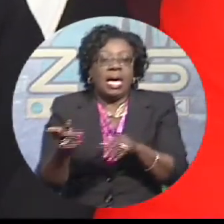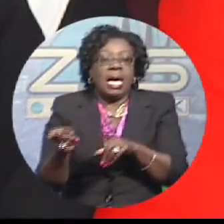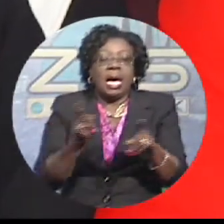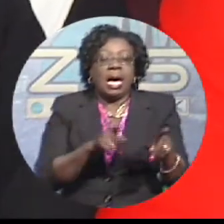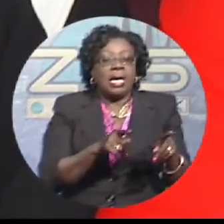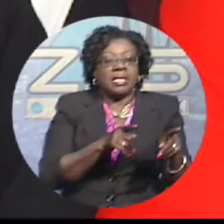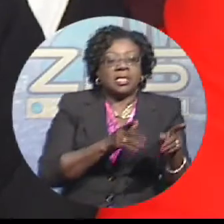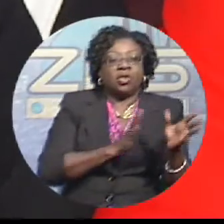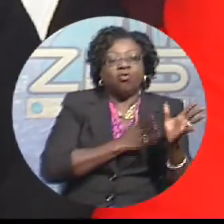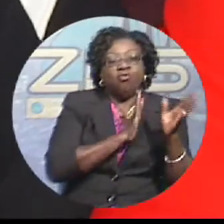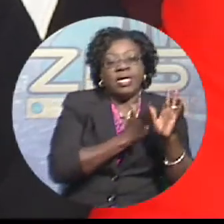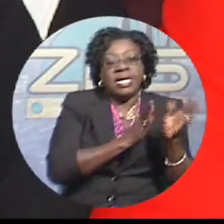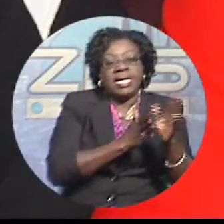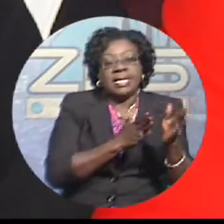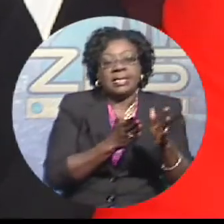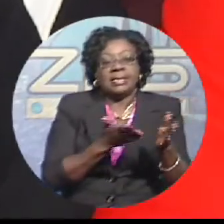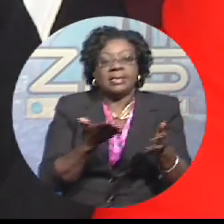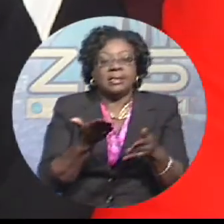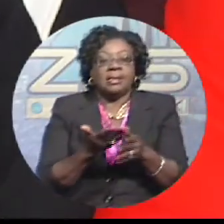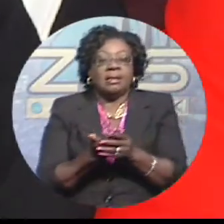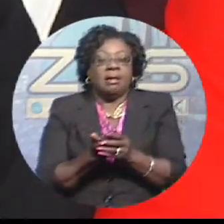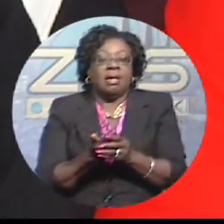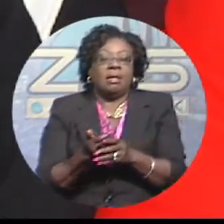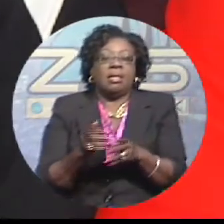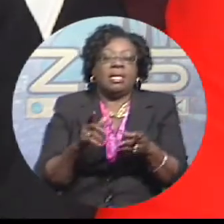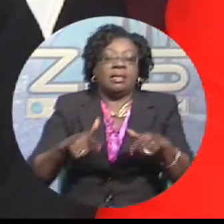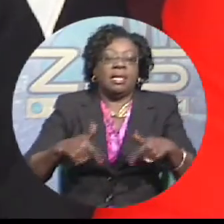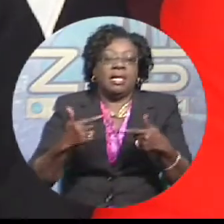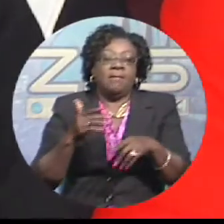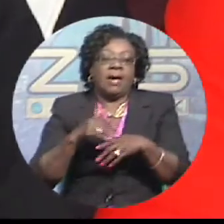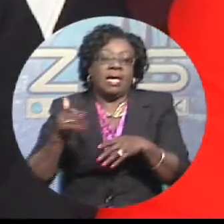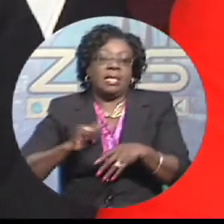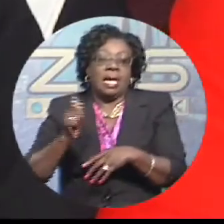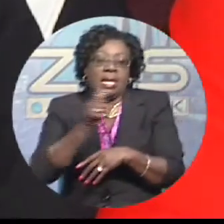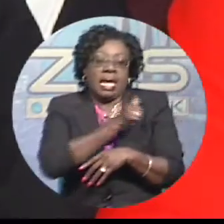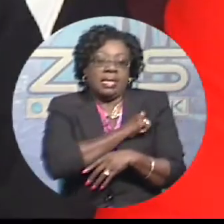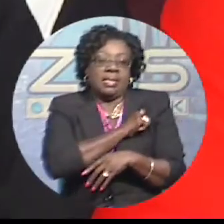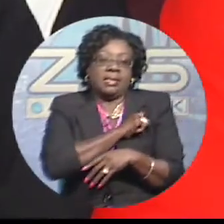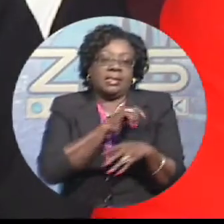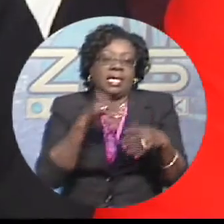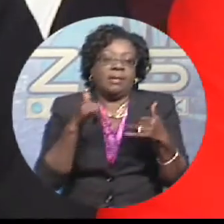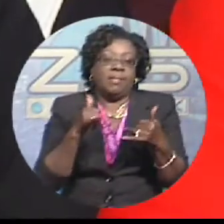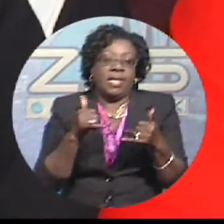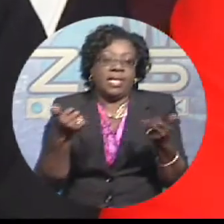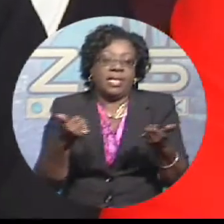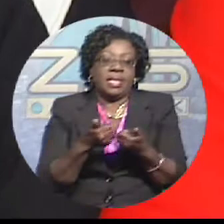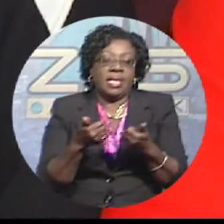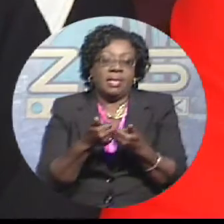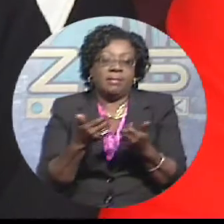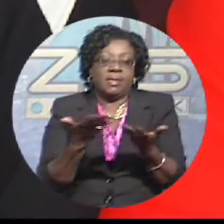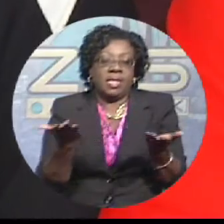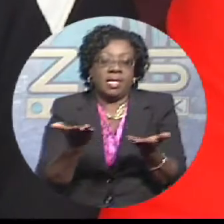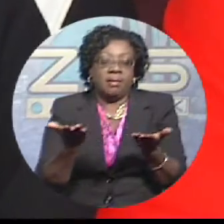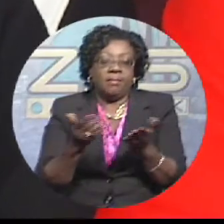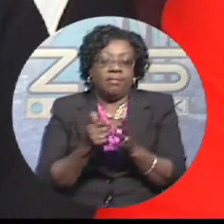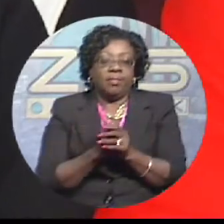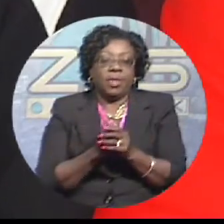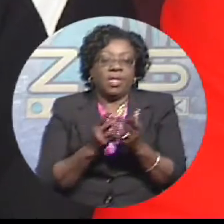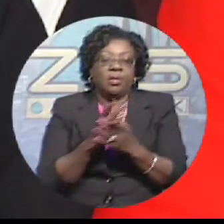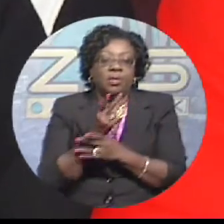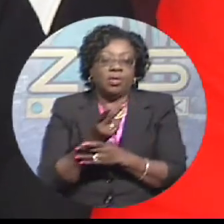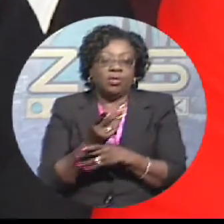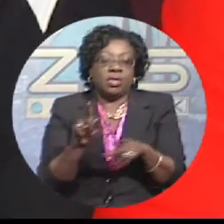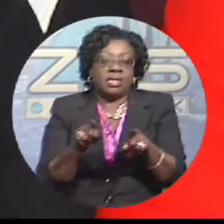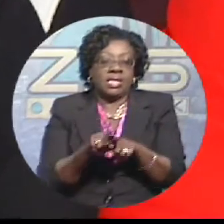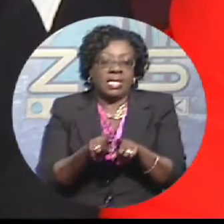put another bid, and again, thanks to Atlantis and Ed Fields, we're going to put a bid to produce an event similar to what